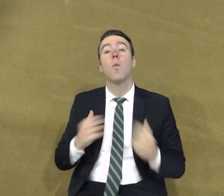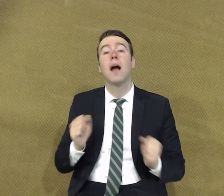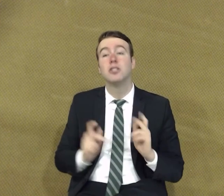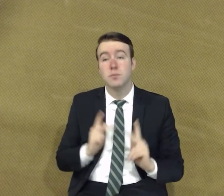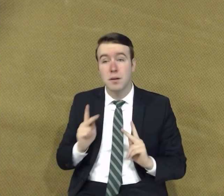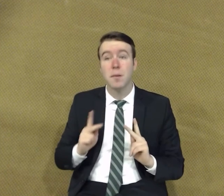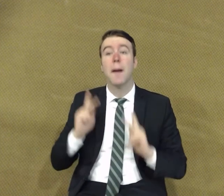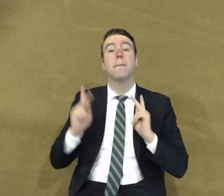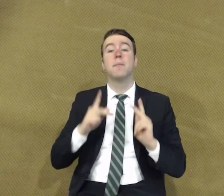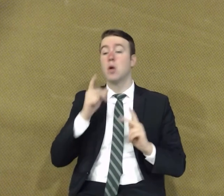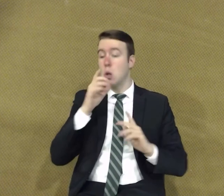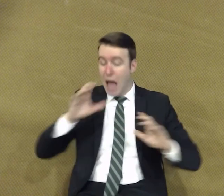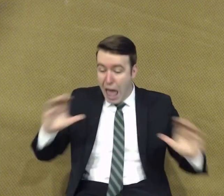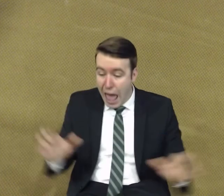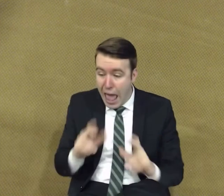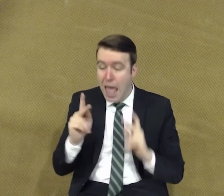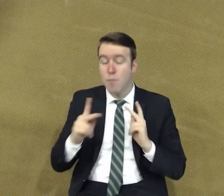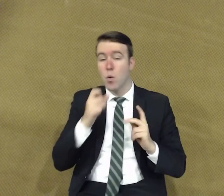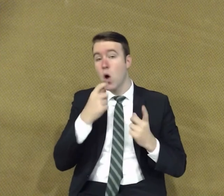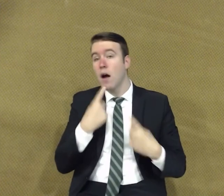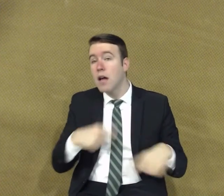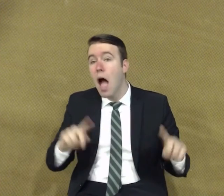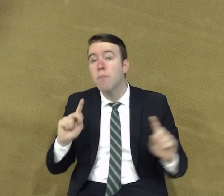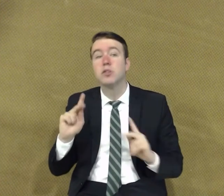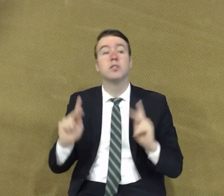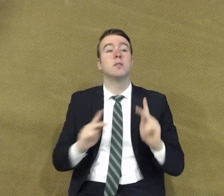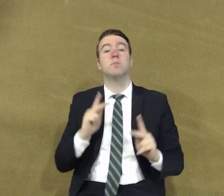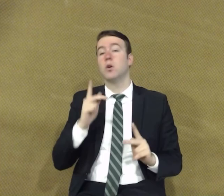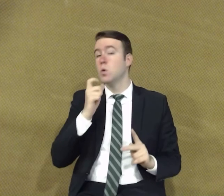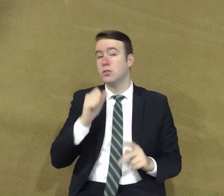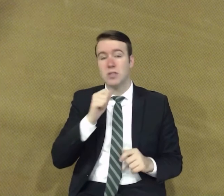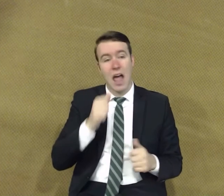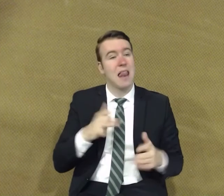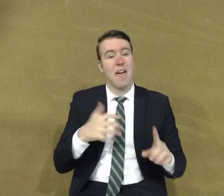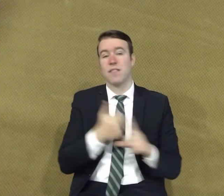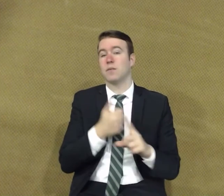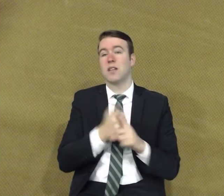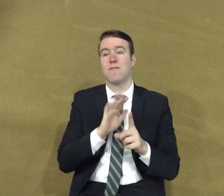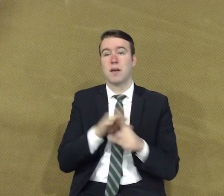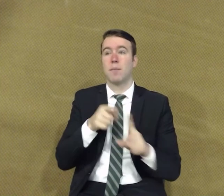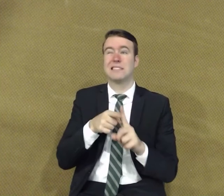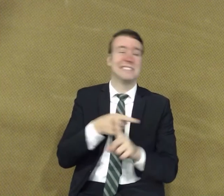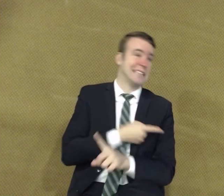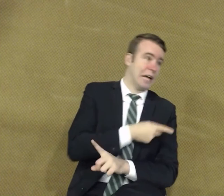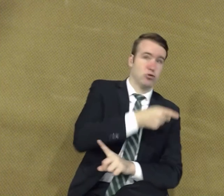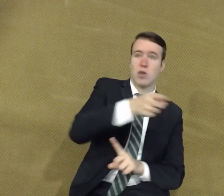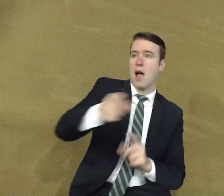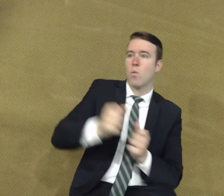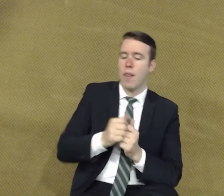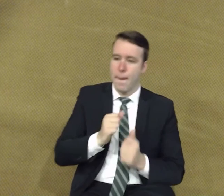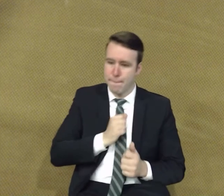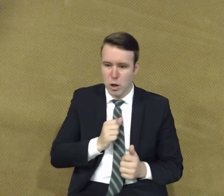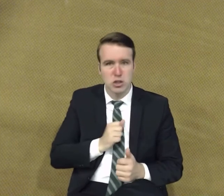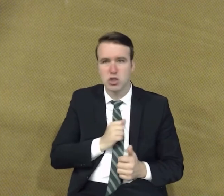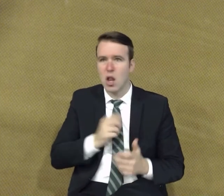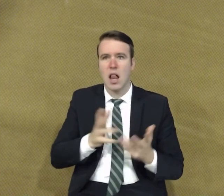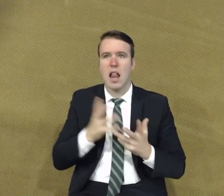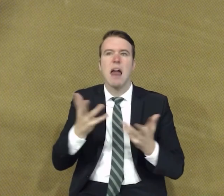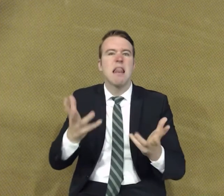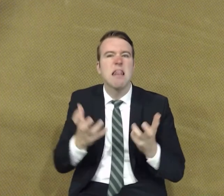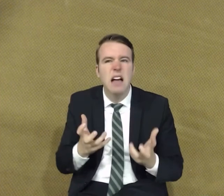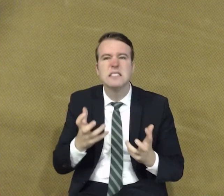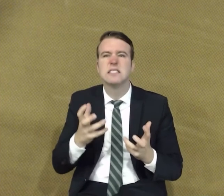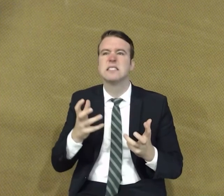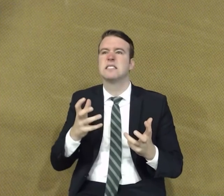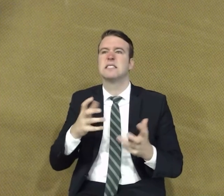people, people that act, people that accomplish, people that do not let themselves get sidetracked into little personal lust